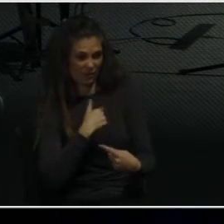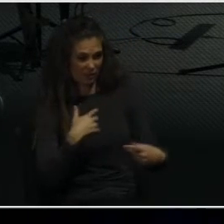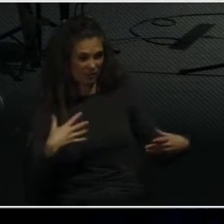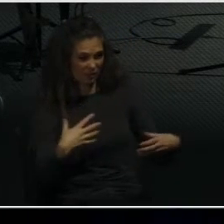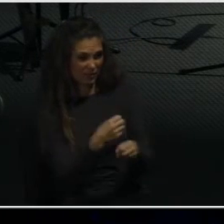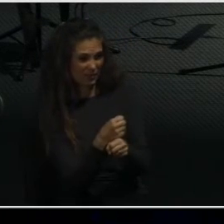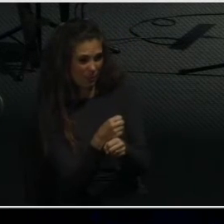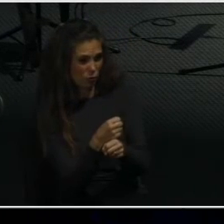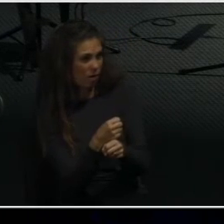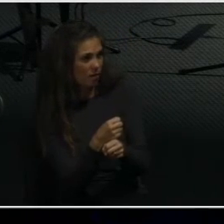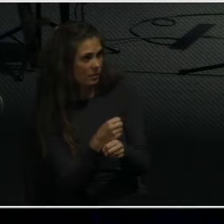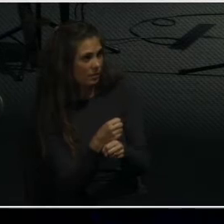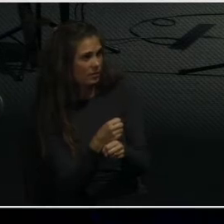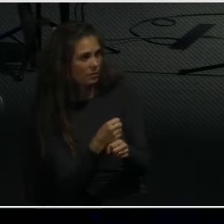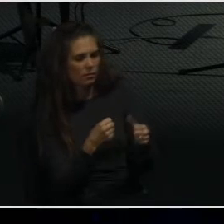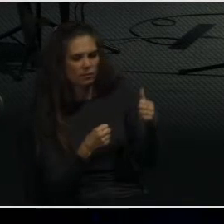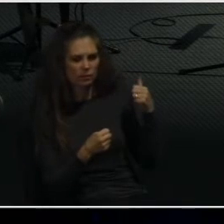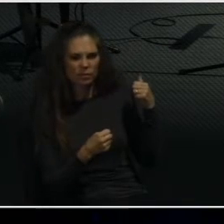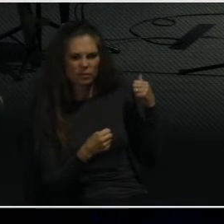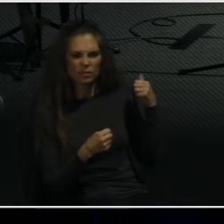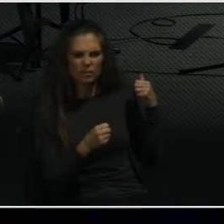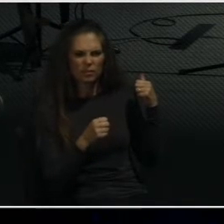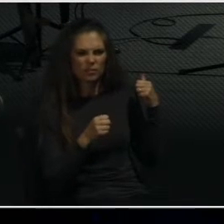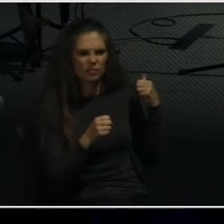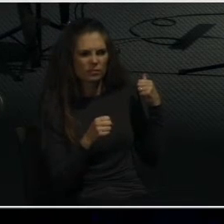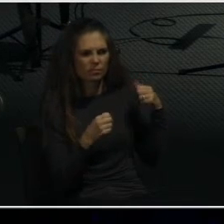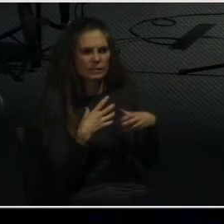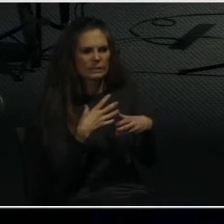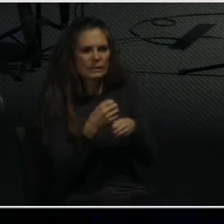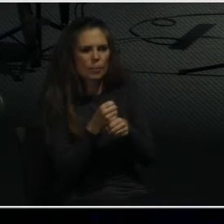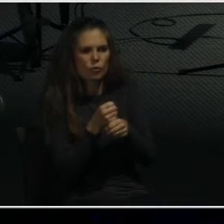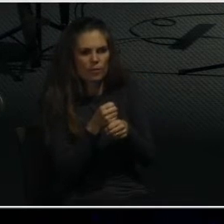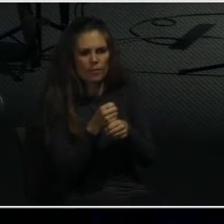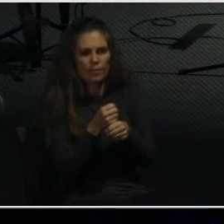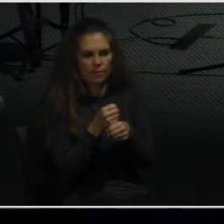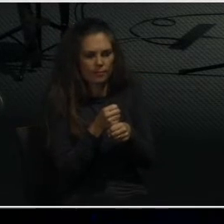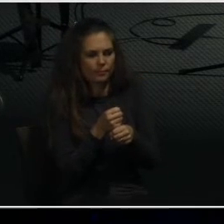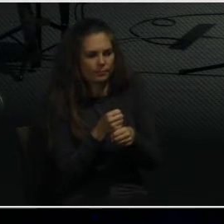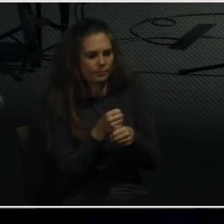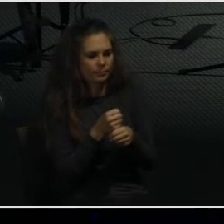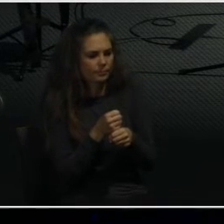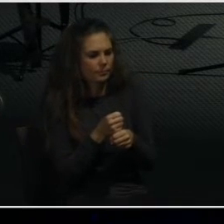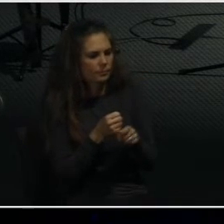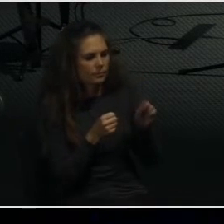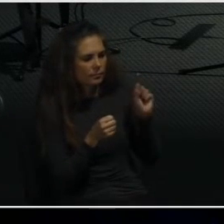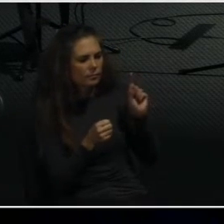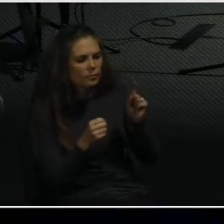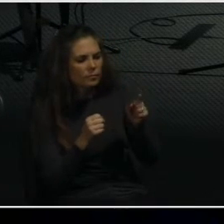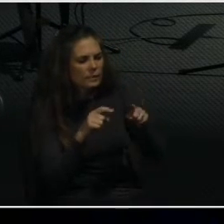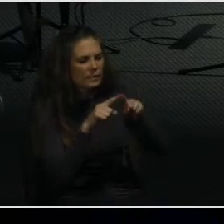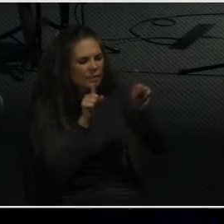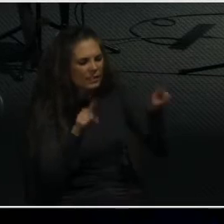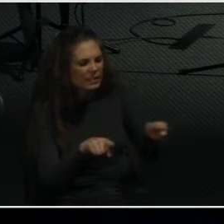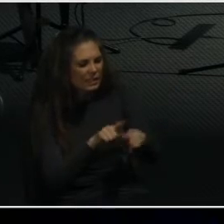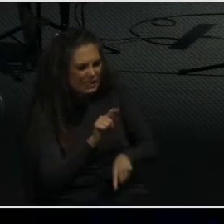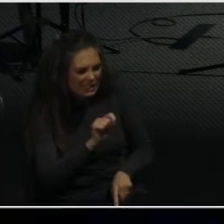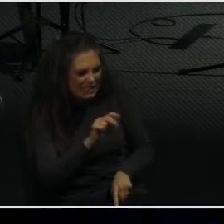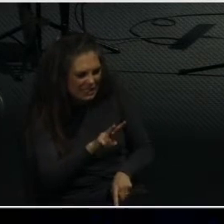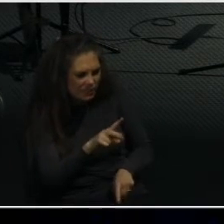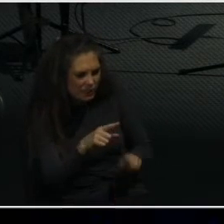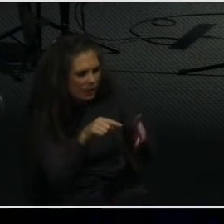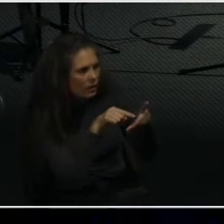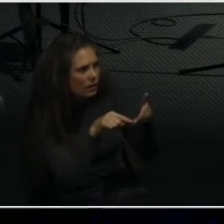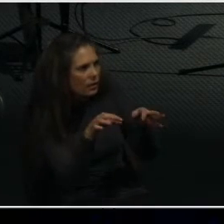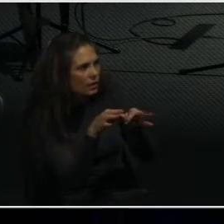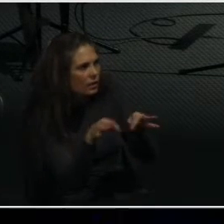temple brings life and healing both to the earth and to God's people, its people.